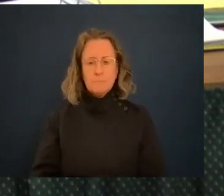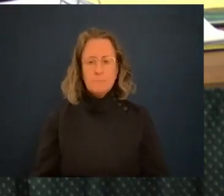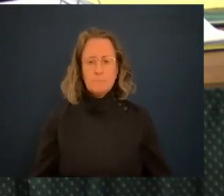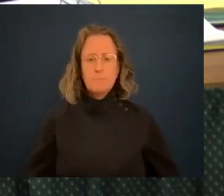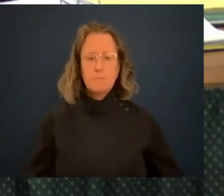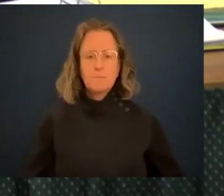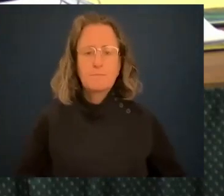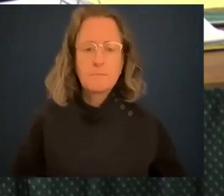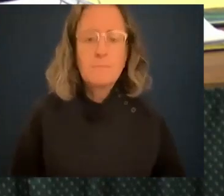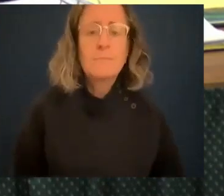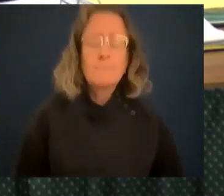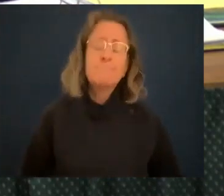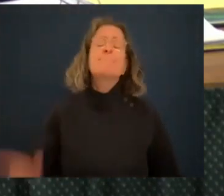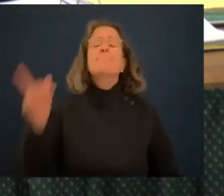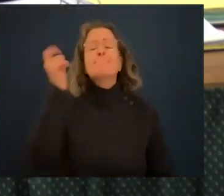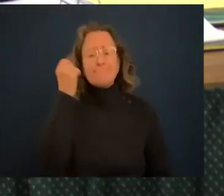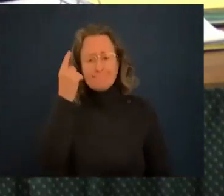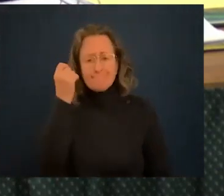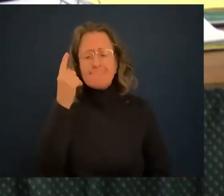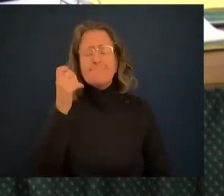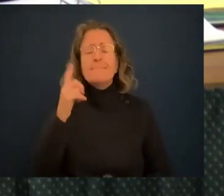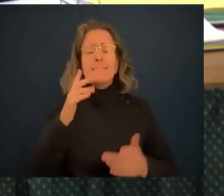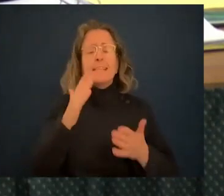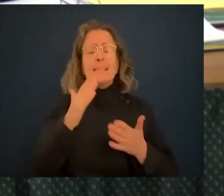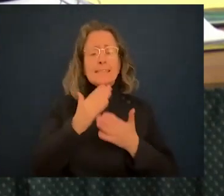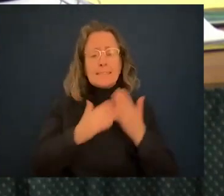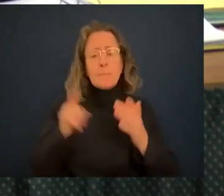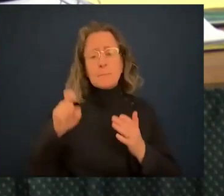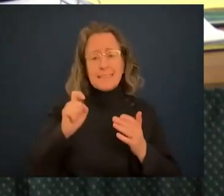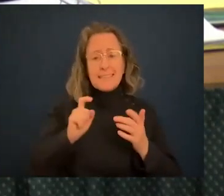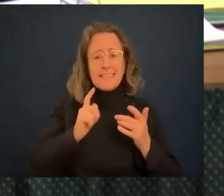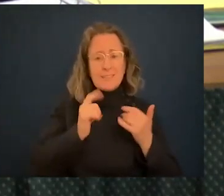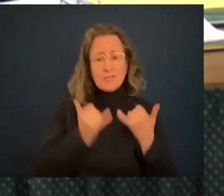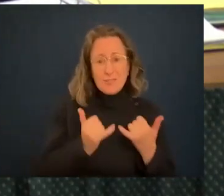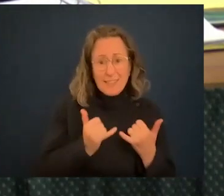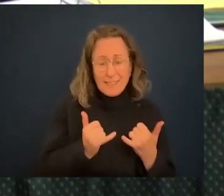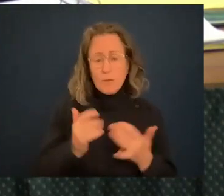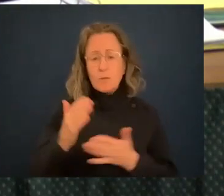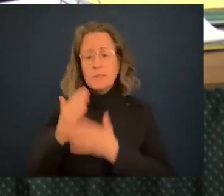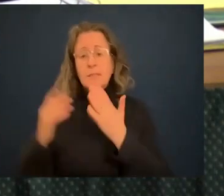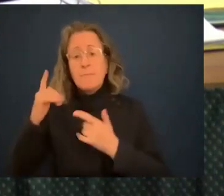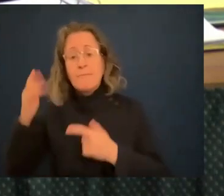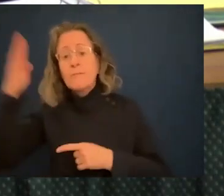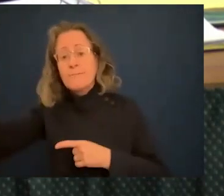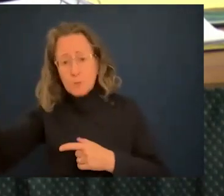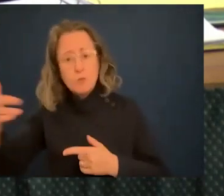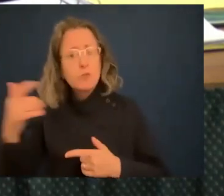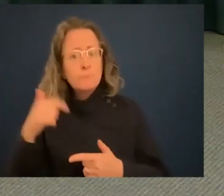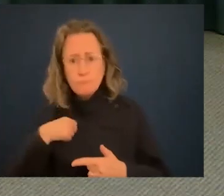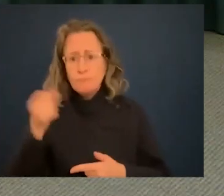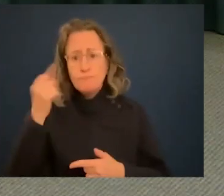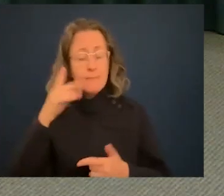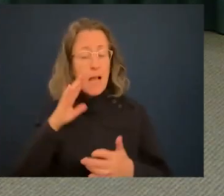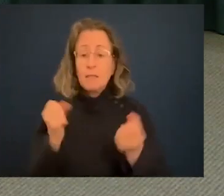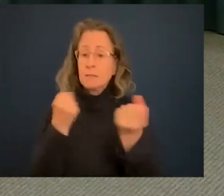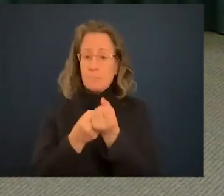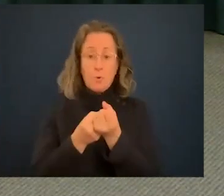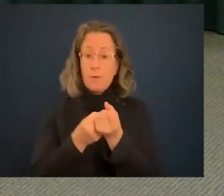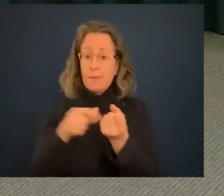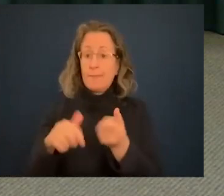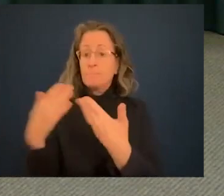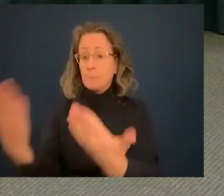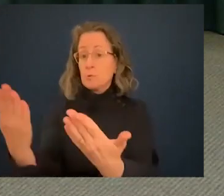short-term and long-term needs that have been discussed and I support this action thank you Liz